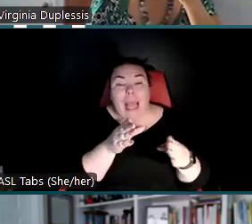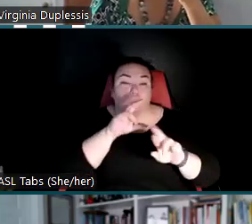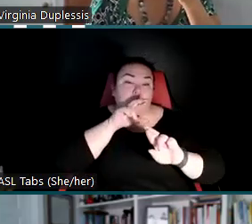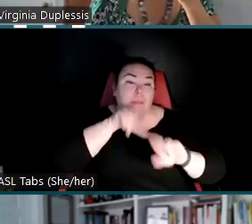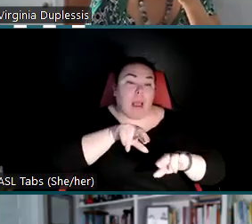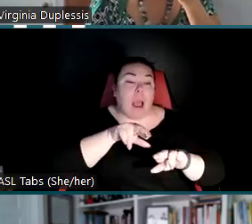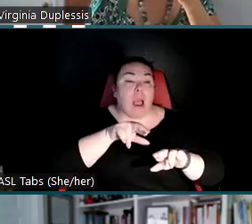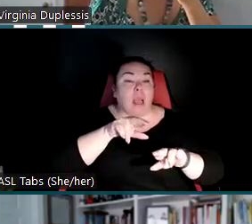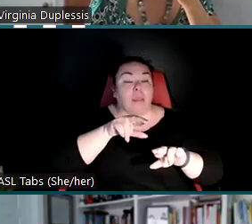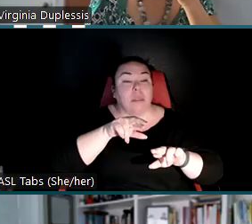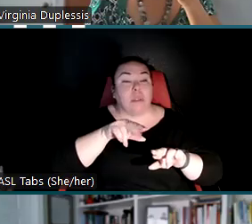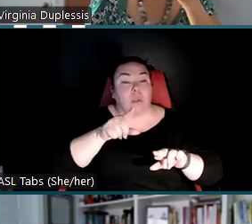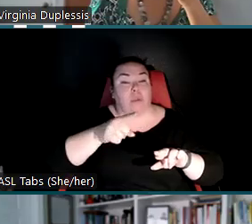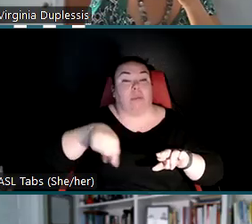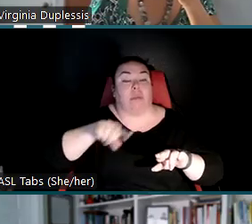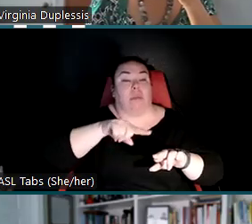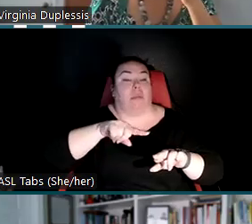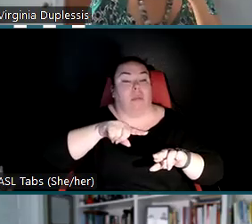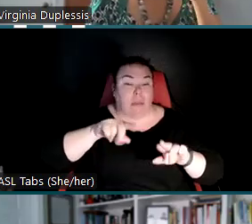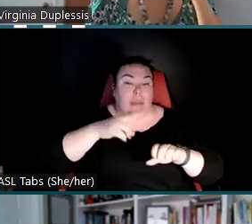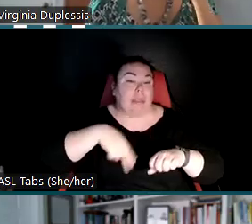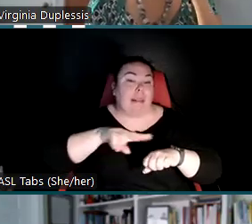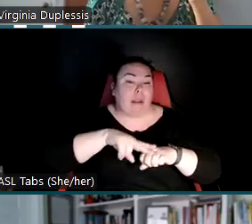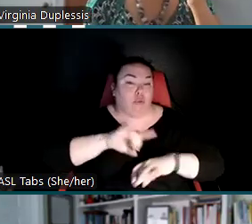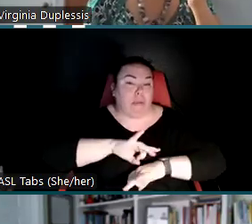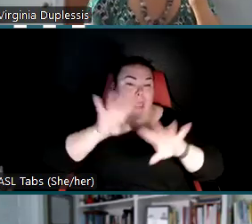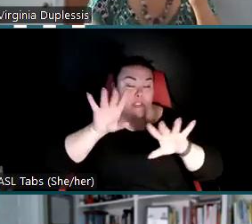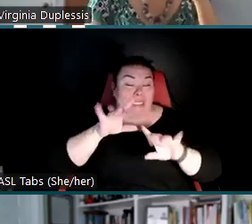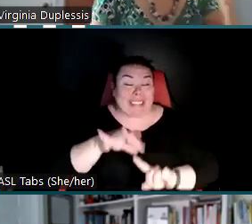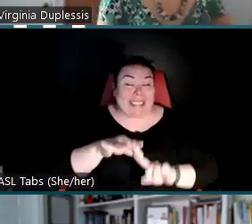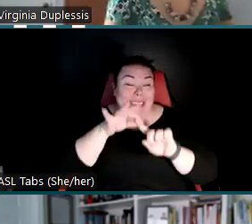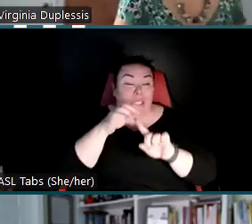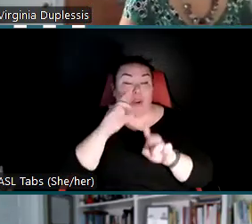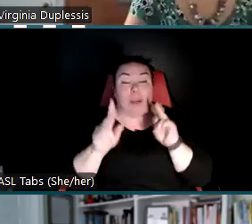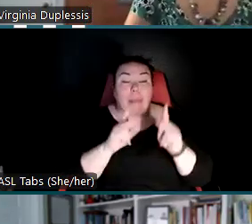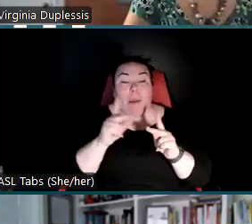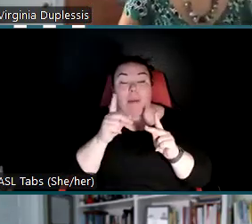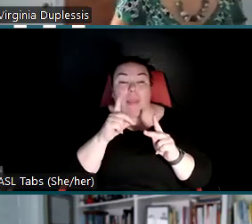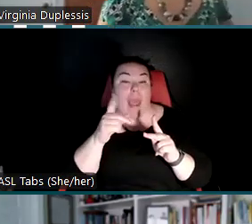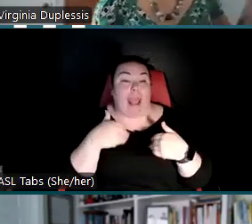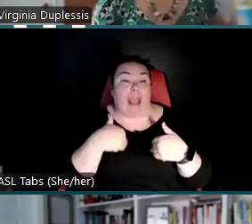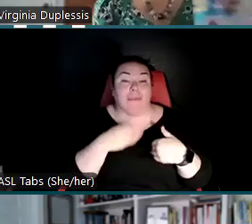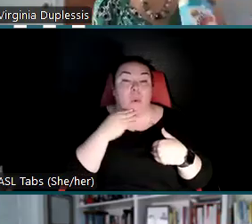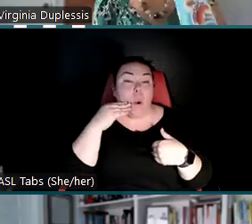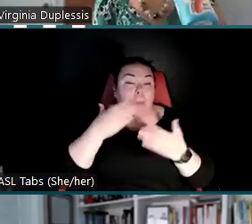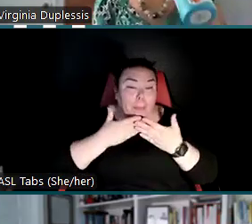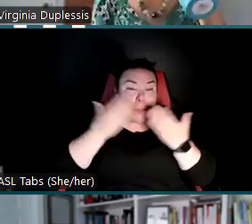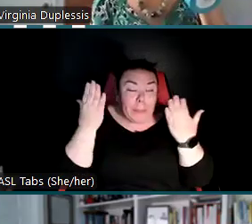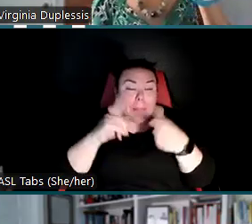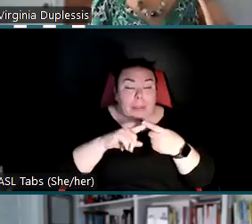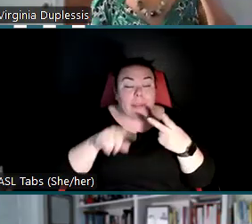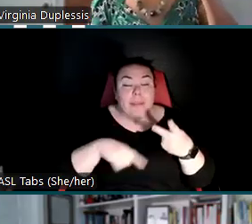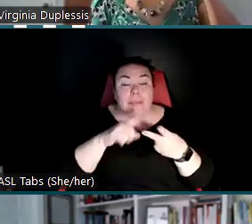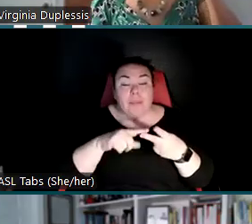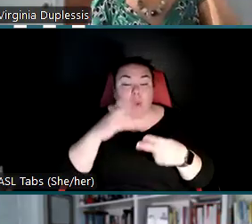of disasters, specifically for people who are experiencing homelessness or survivors of intimate partner violence,